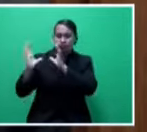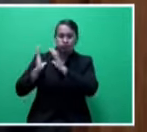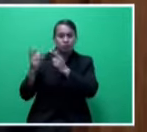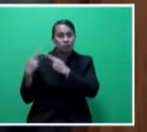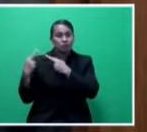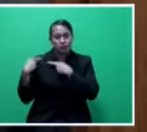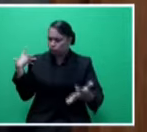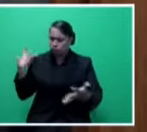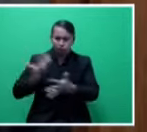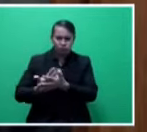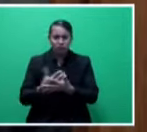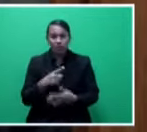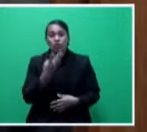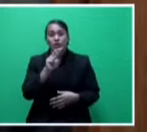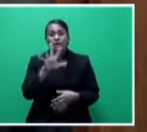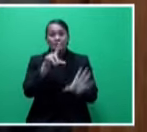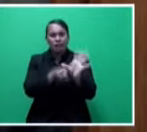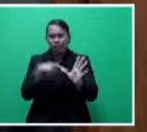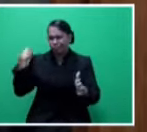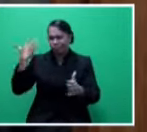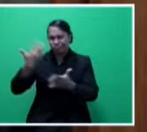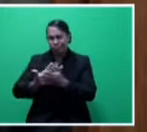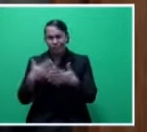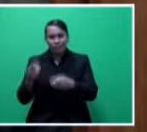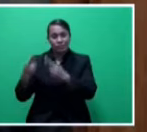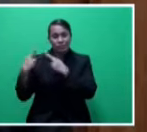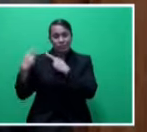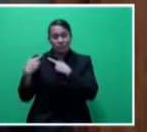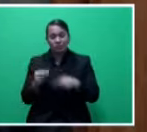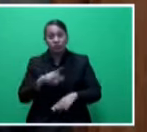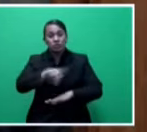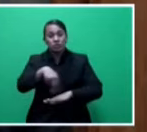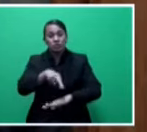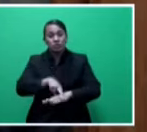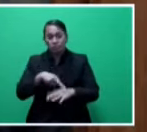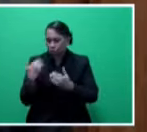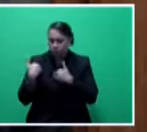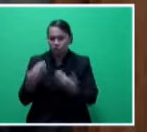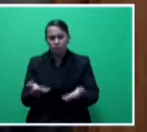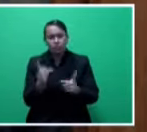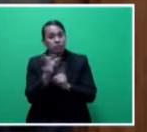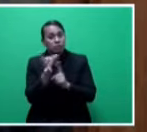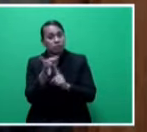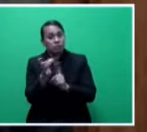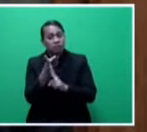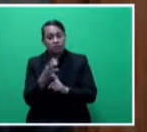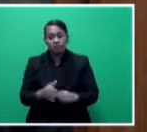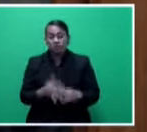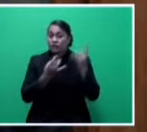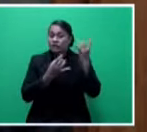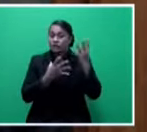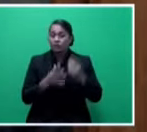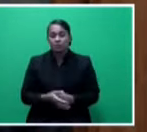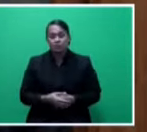past 25 years. Given the changing weather patterns and the severity of